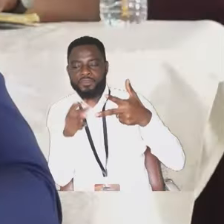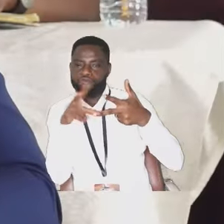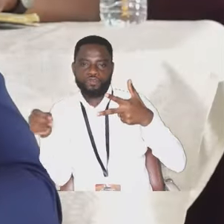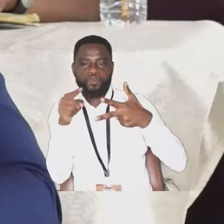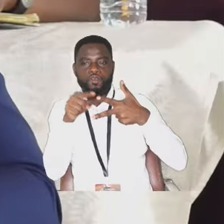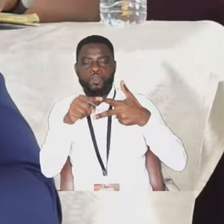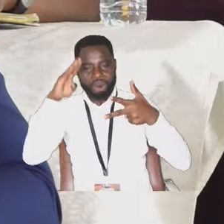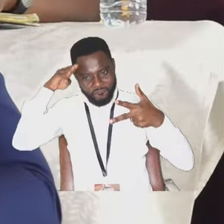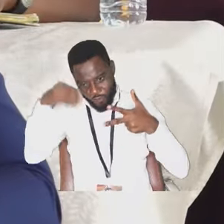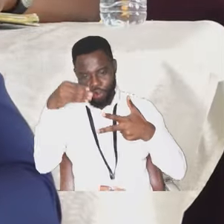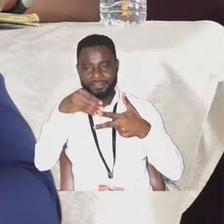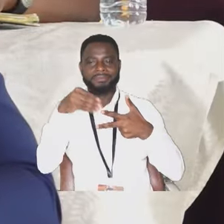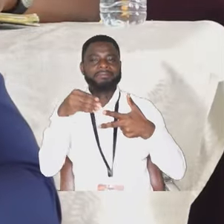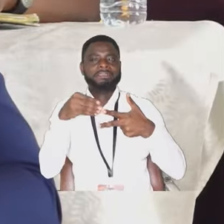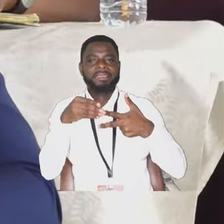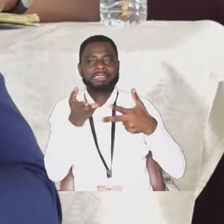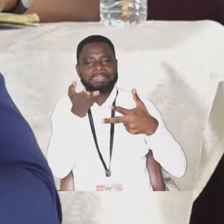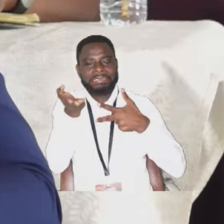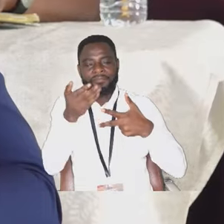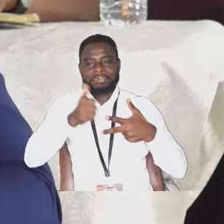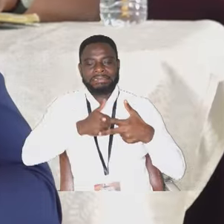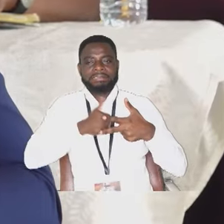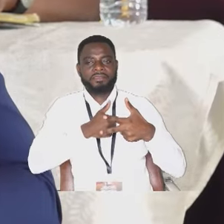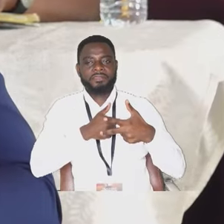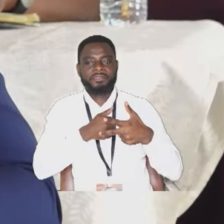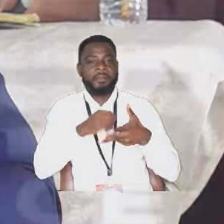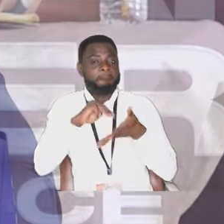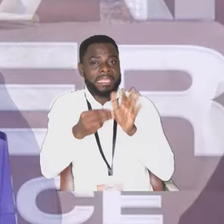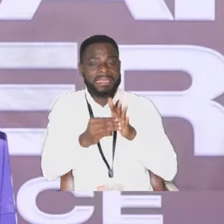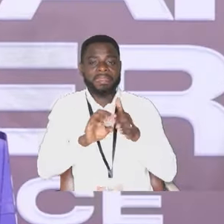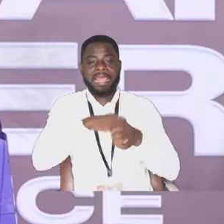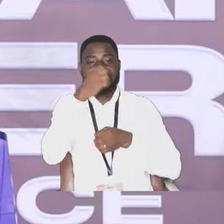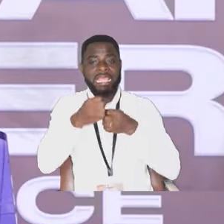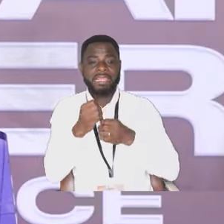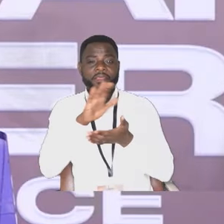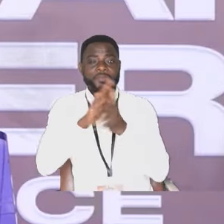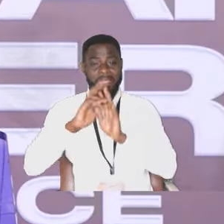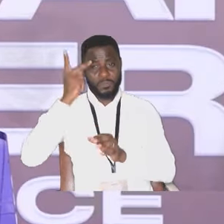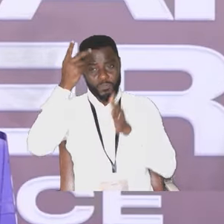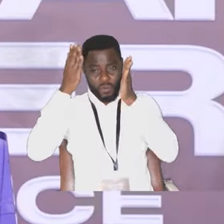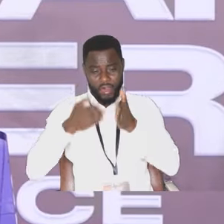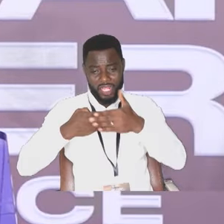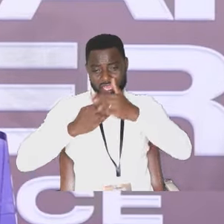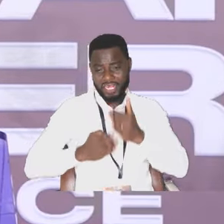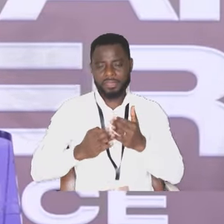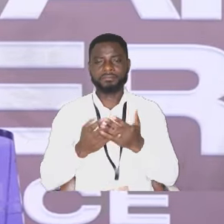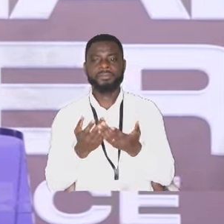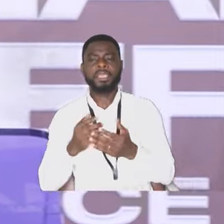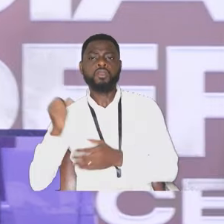very well. But at the mind of the person, he knows that I'm going to serve myself. But initially, he says, oh, media muntiana